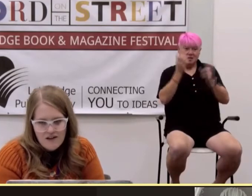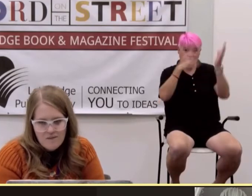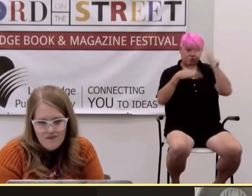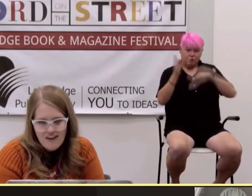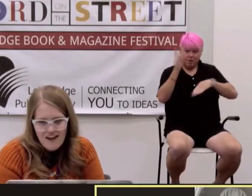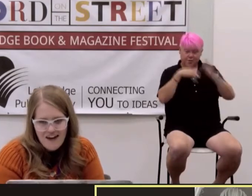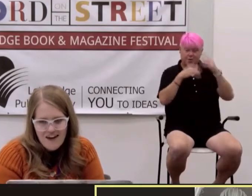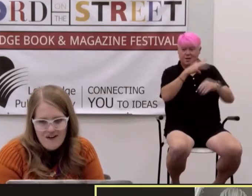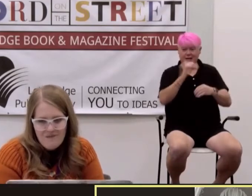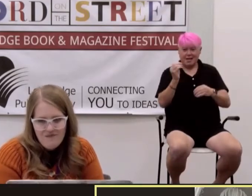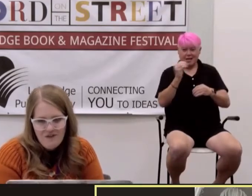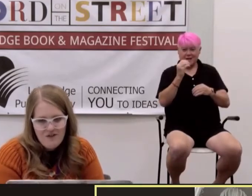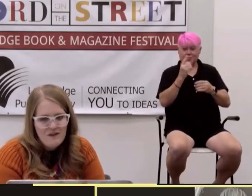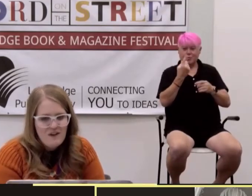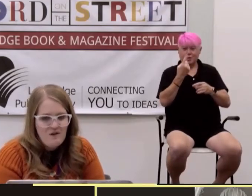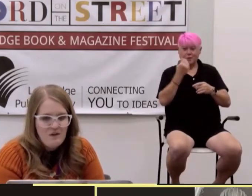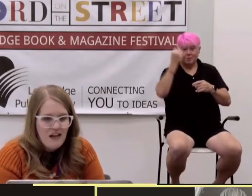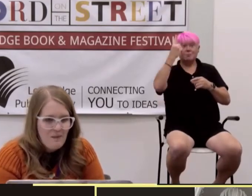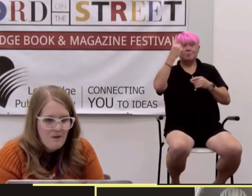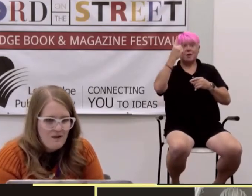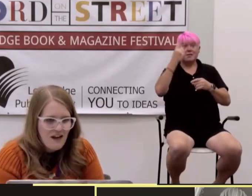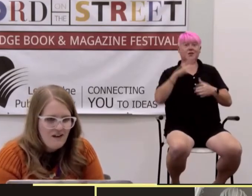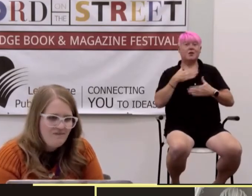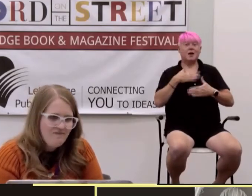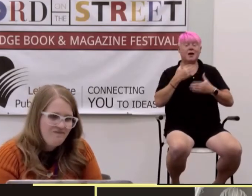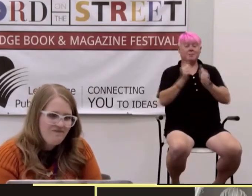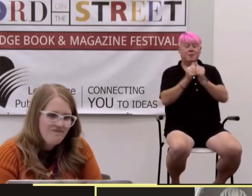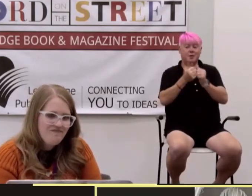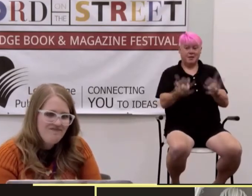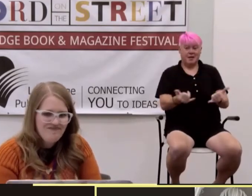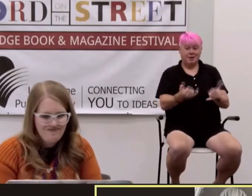surprising, or something that you're really happy with now?